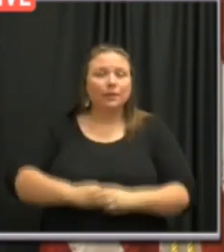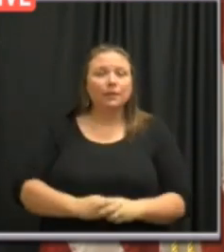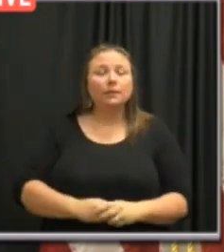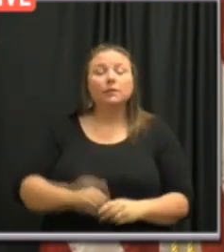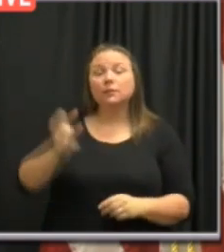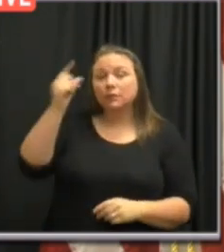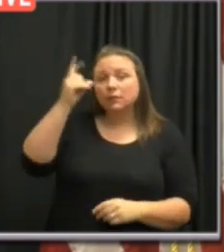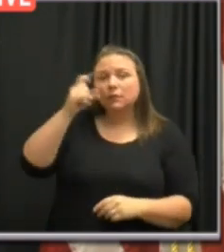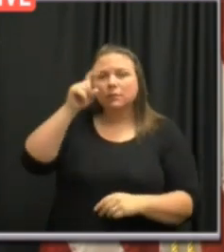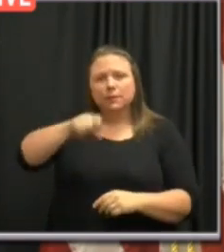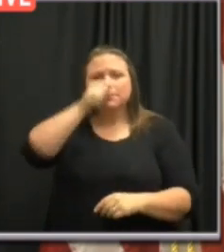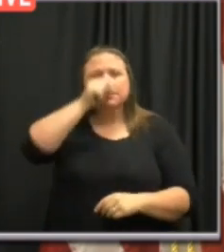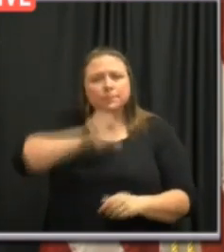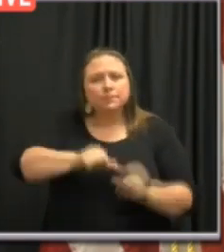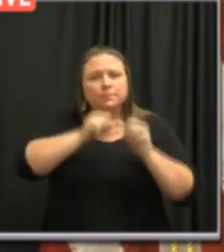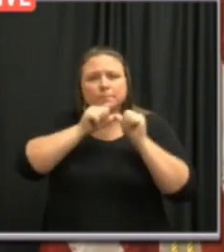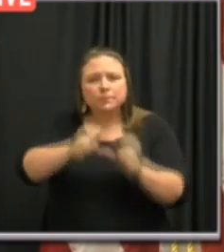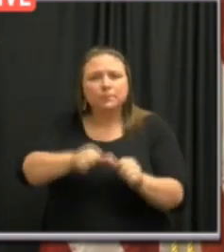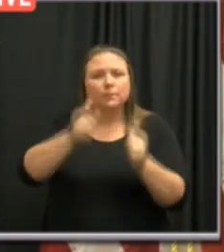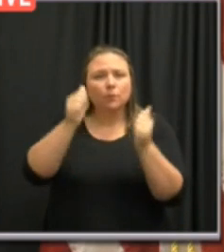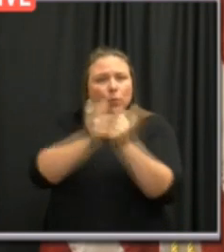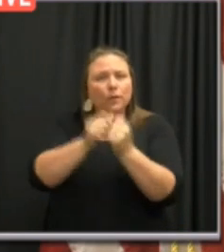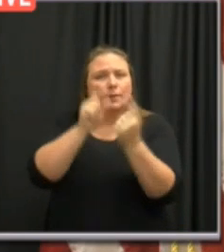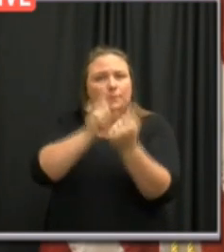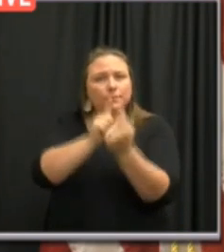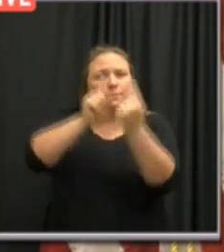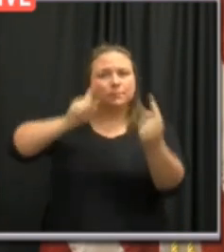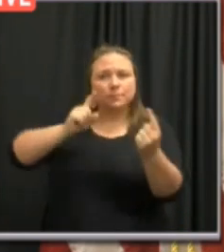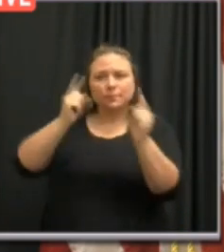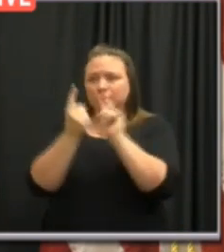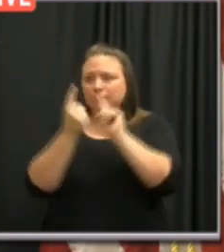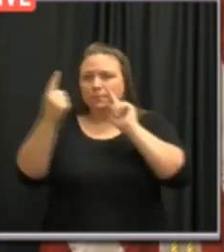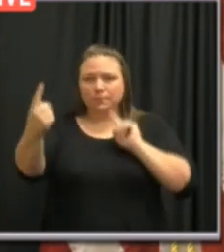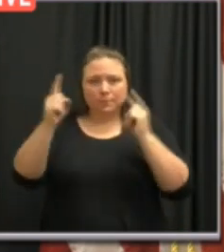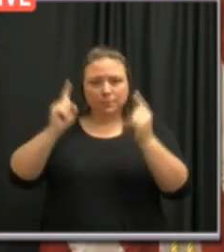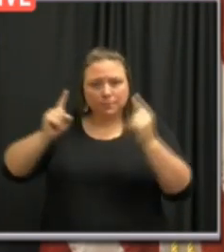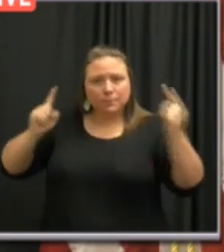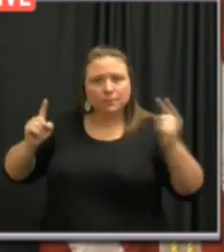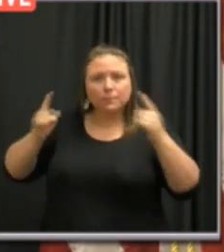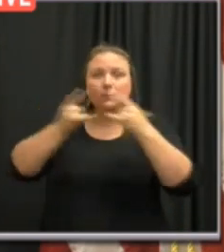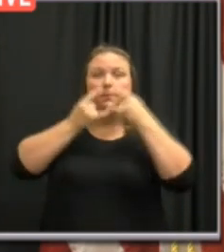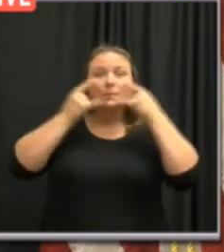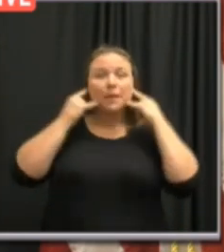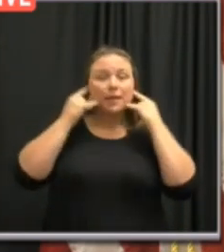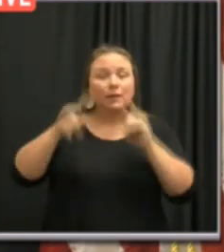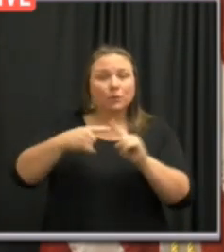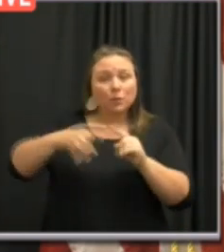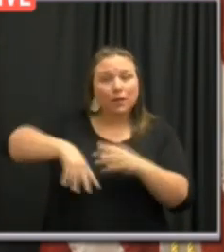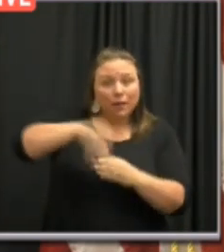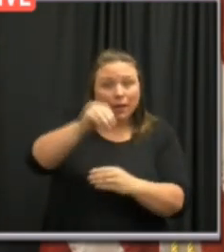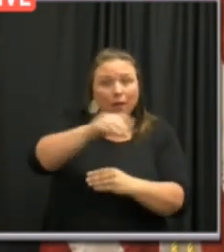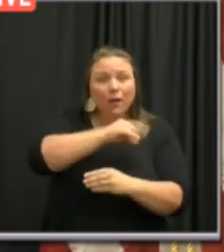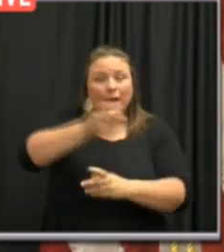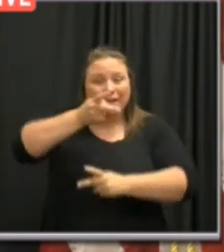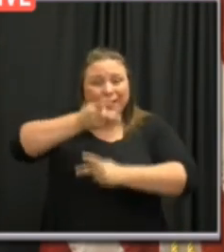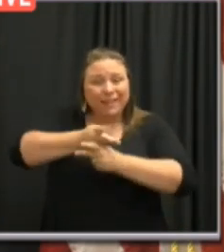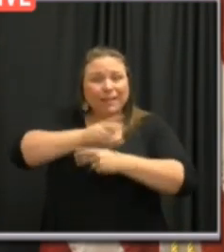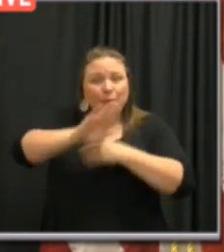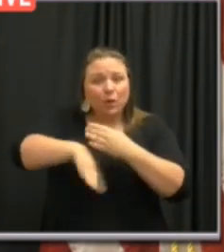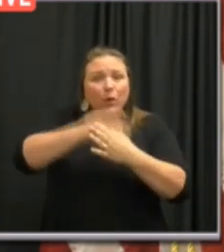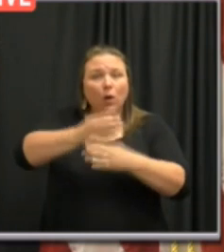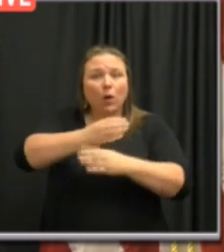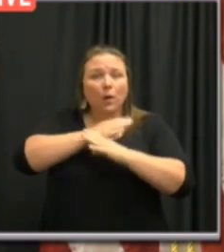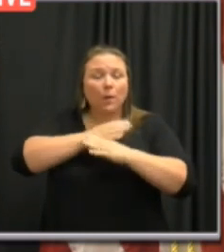must remain vigilant in practicing social distancing, wearing face coverings in public, and maintaining all necessary public